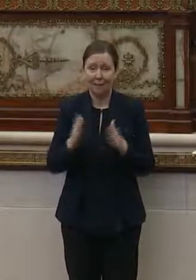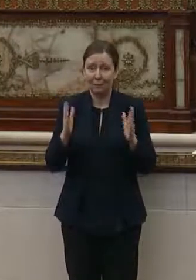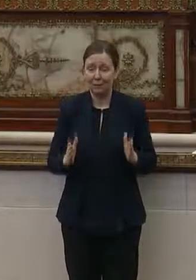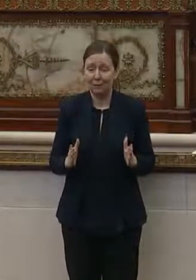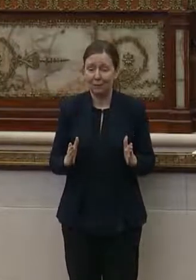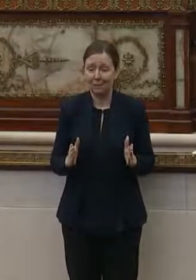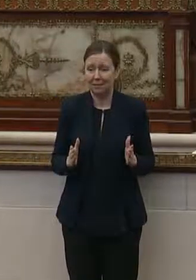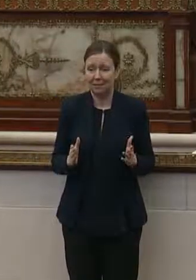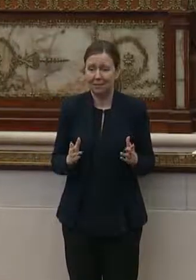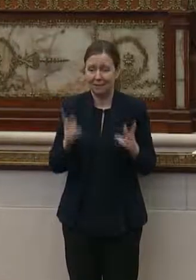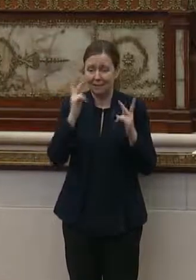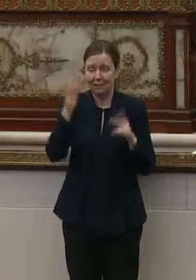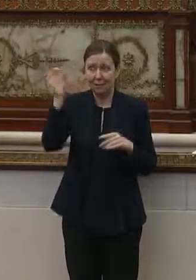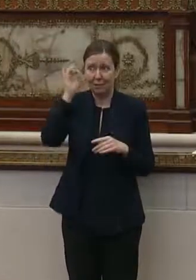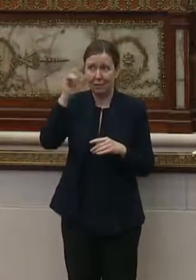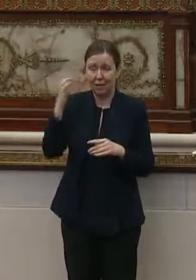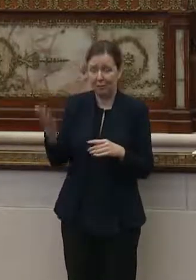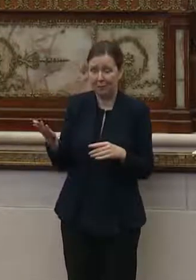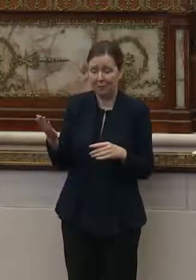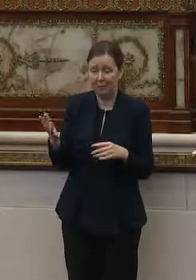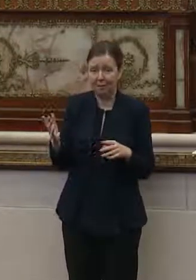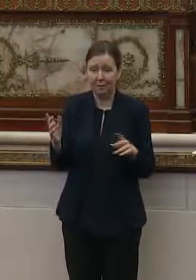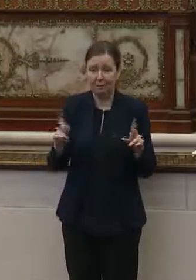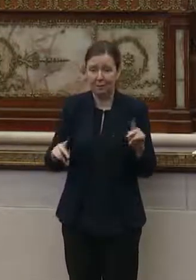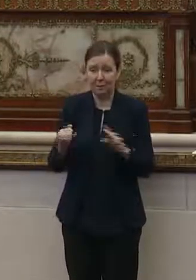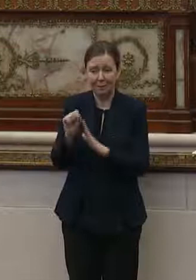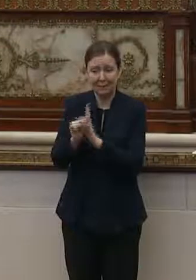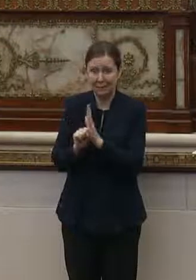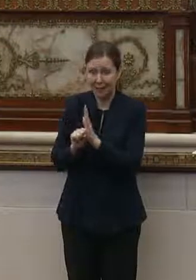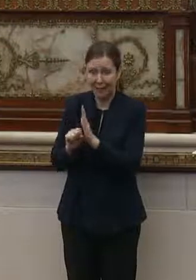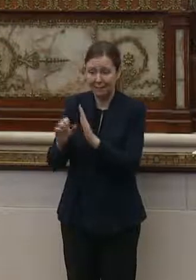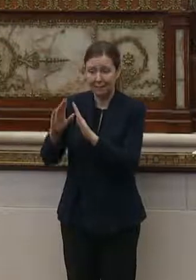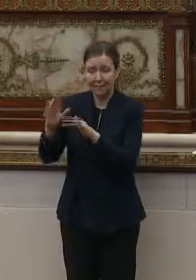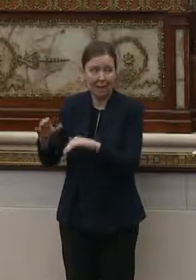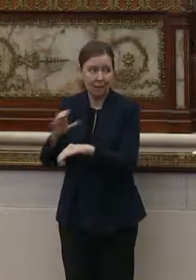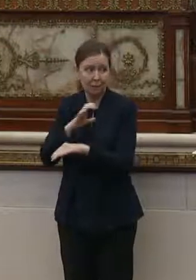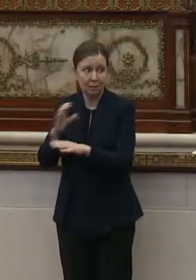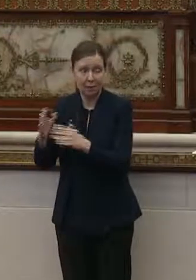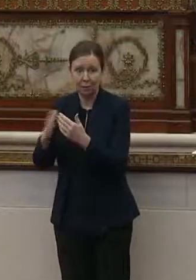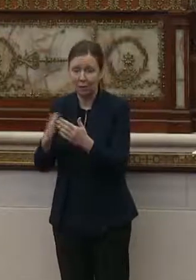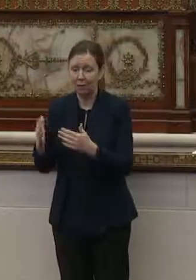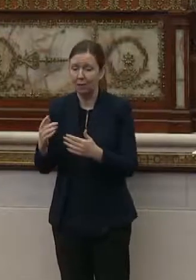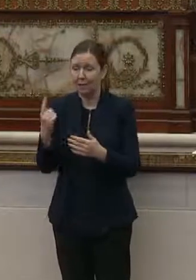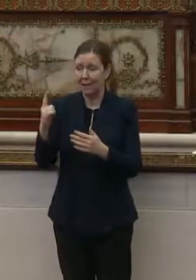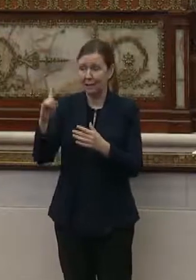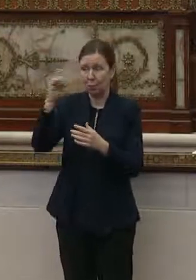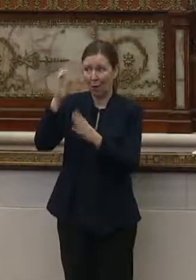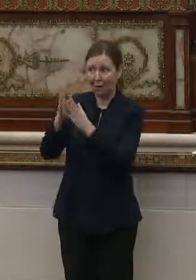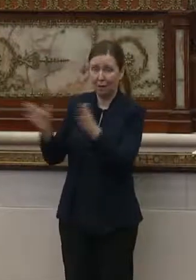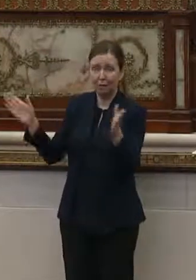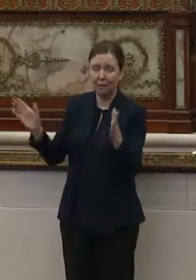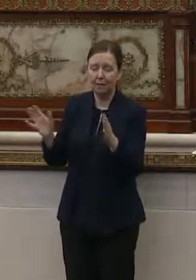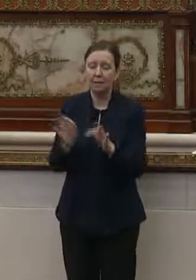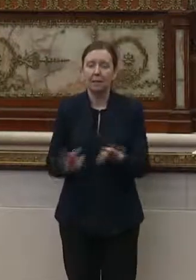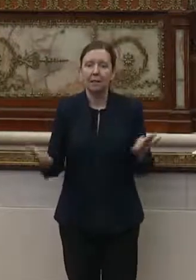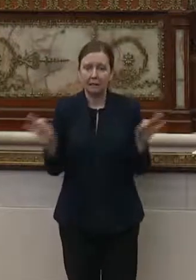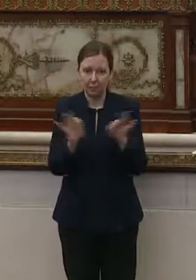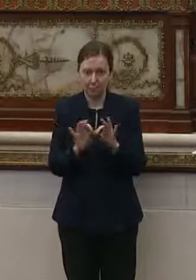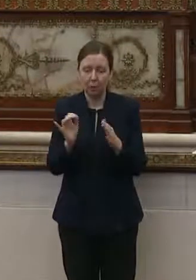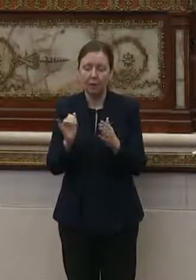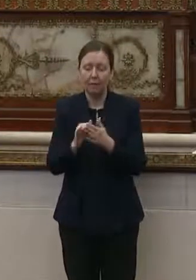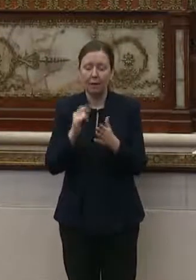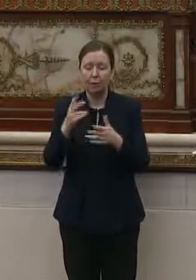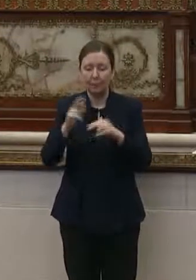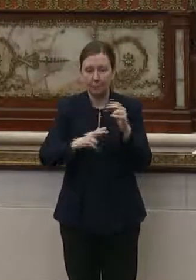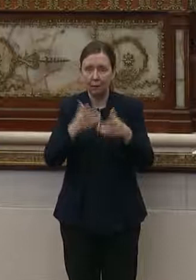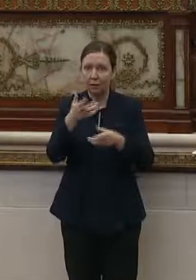just looks at the federal government, those in our state house, and those in the city as one singular government. And it's important that as we rebuild the